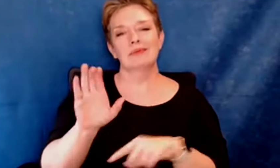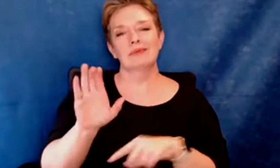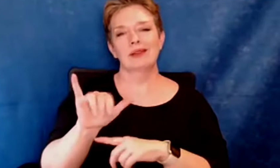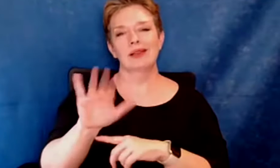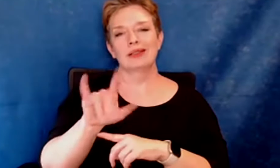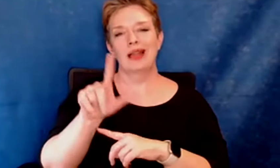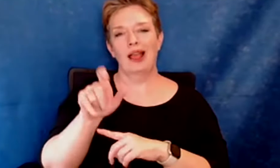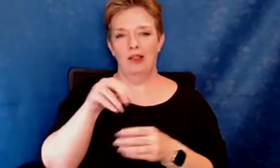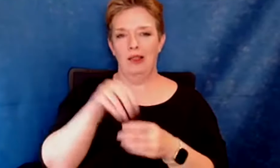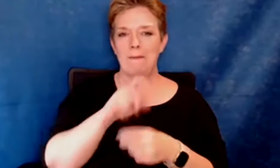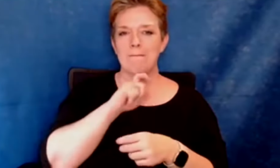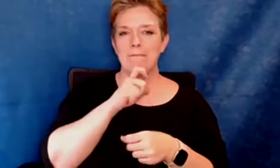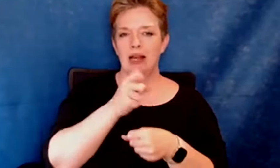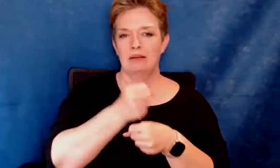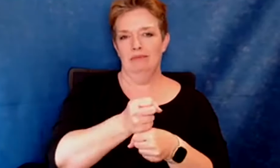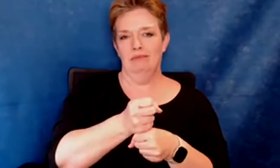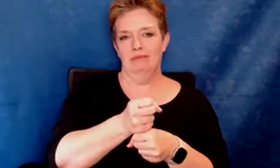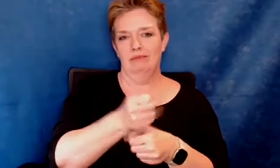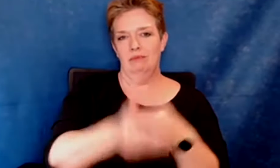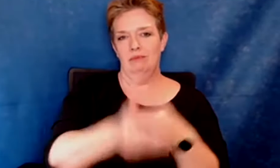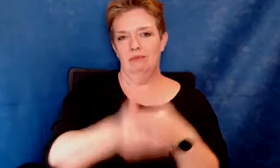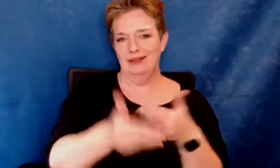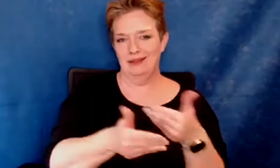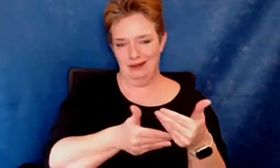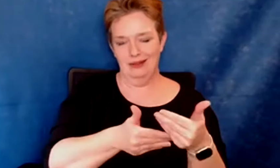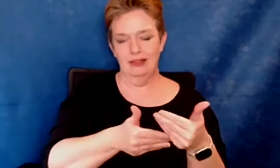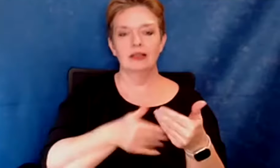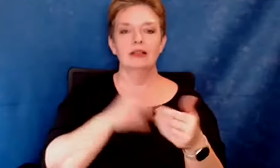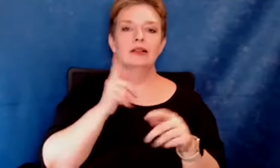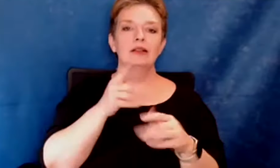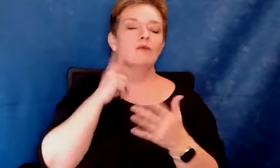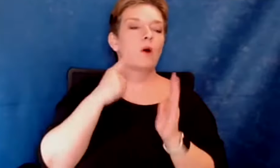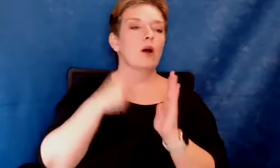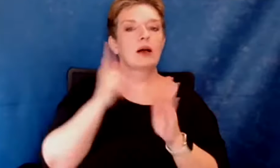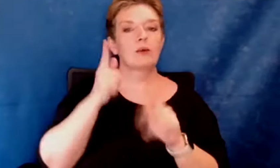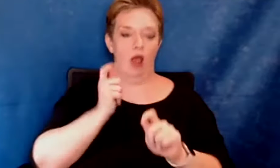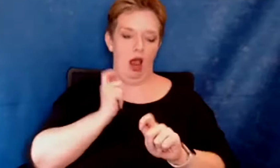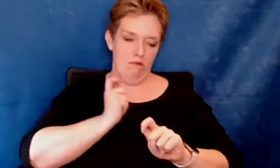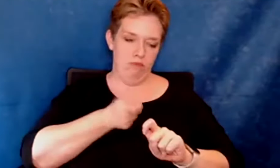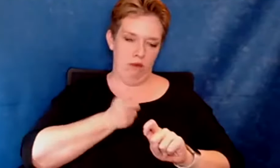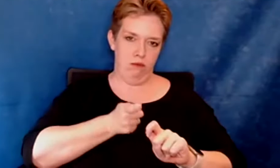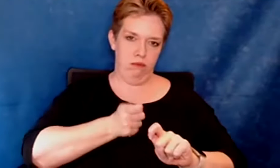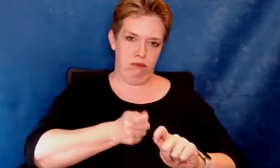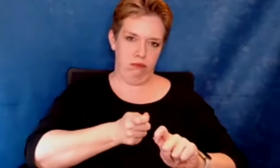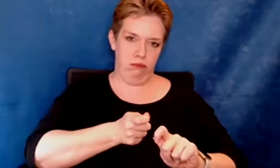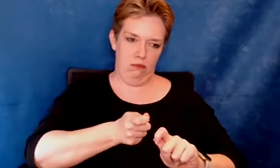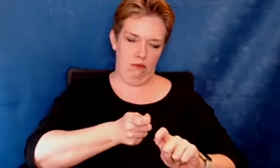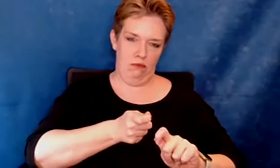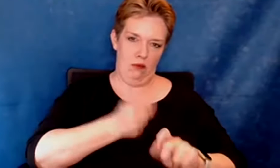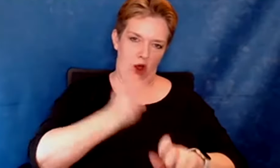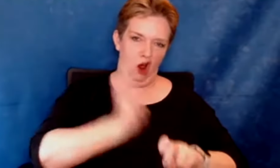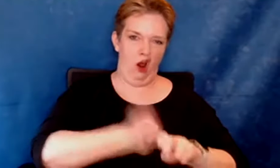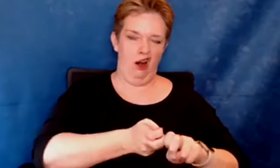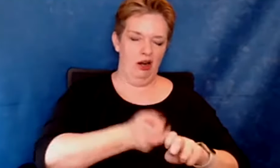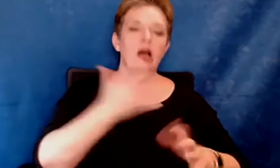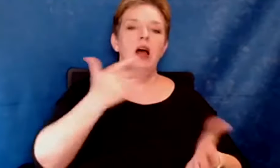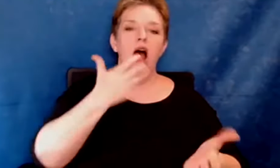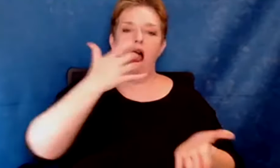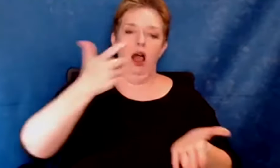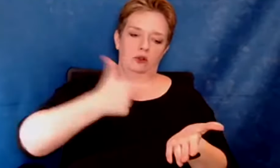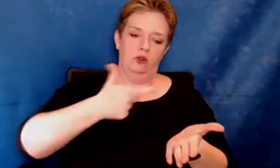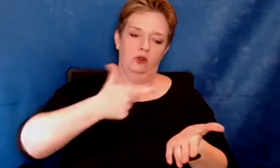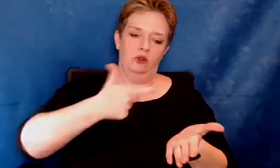metals smithing process where you are hammering a piece, it becomes work hardened, you take the torch to it, it